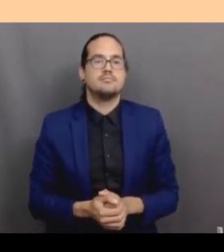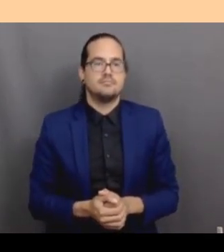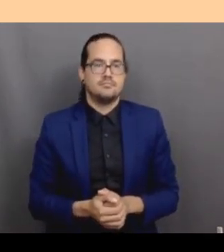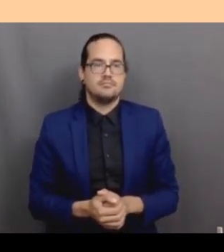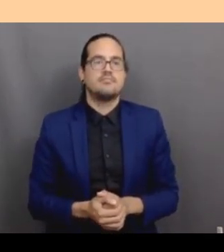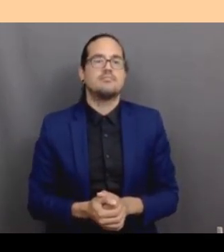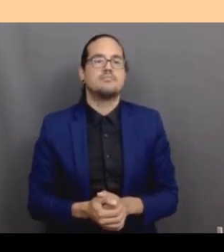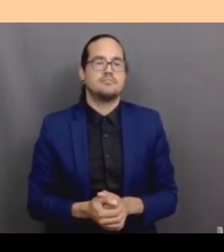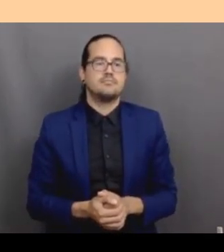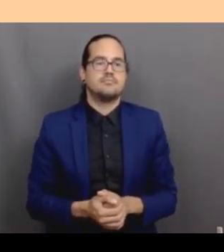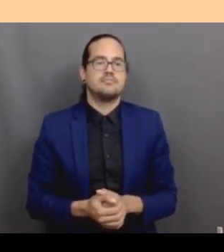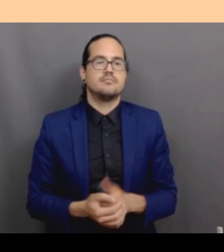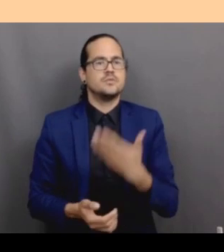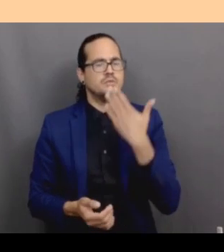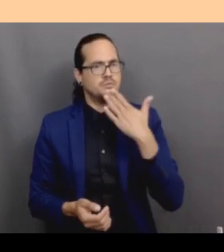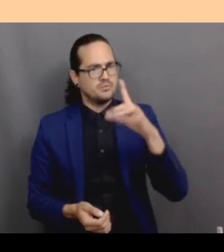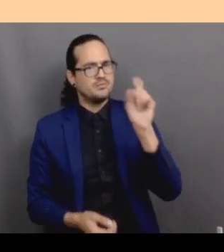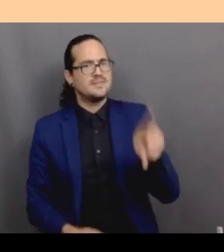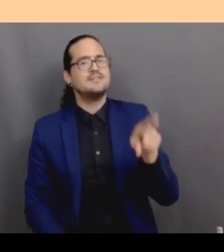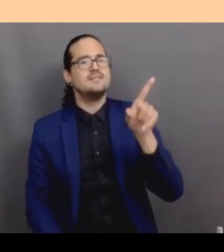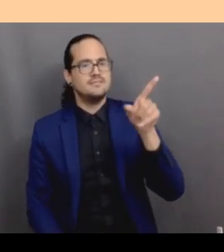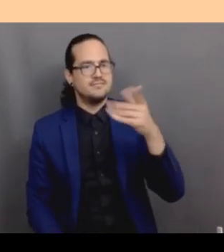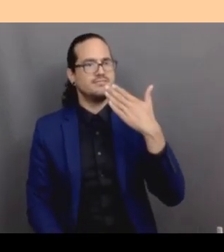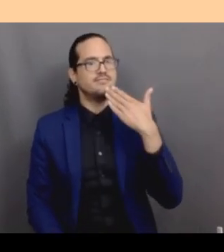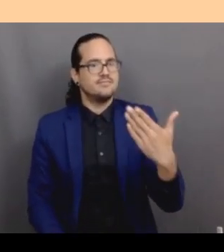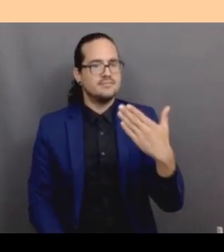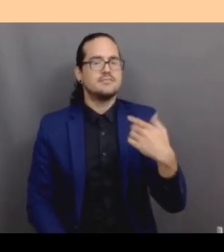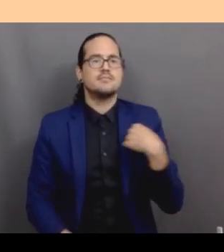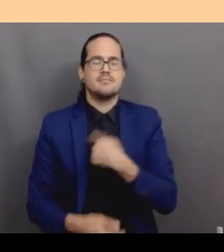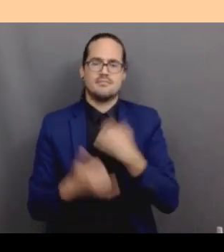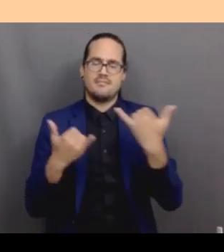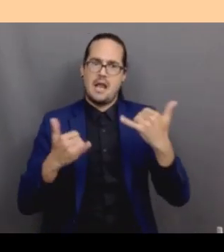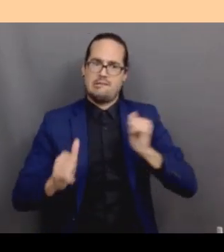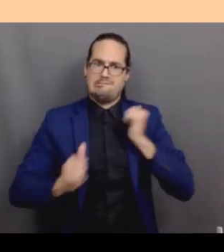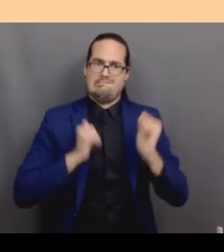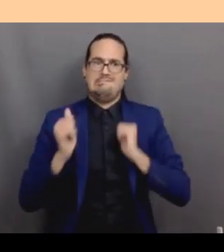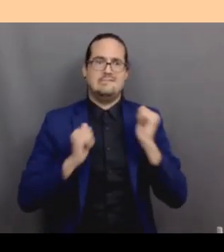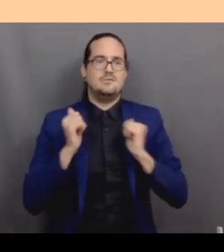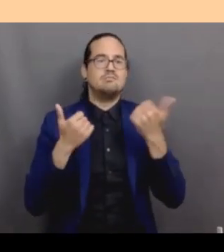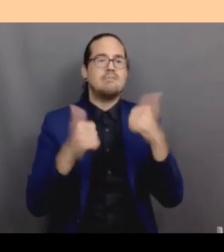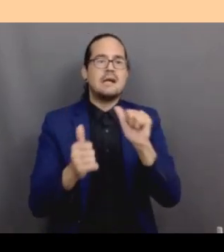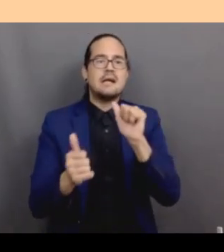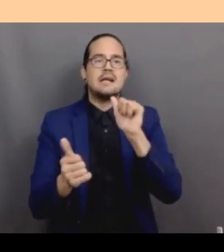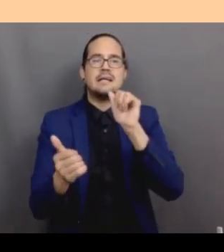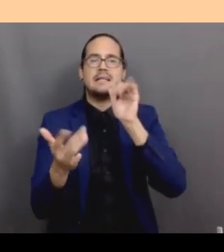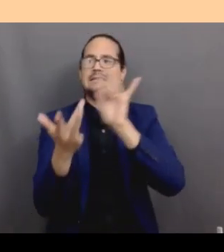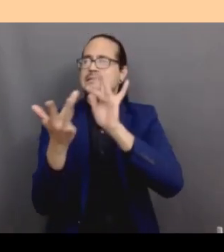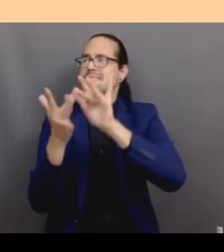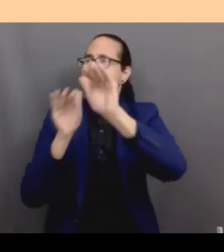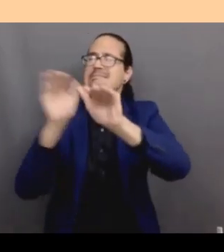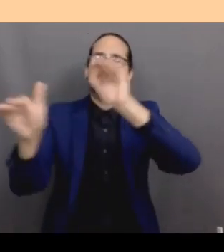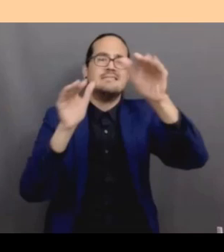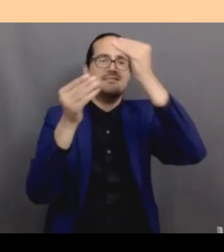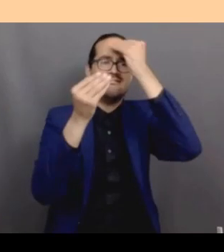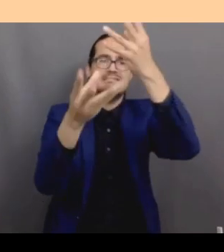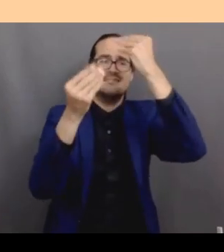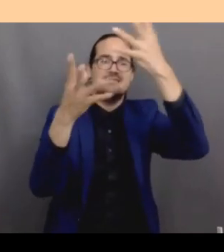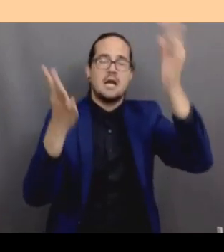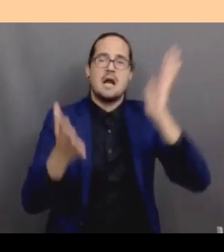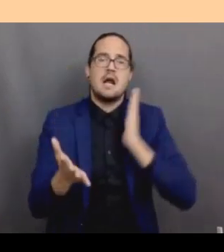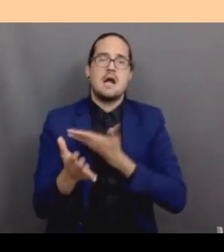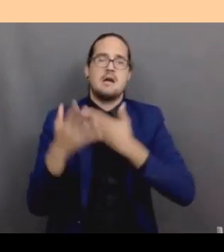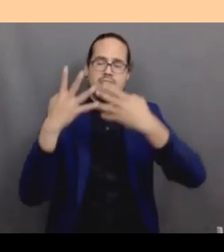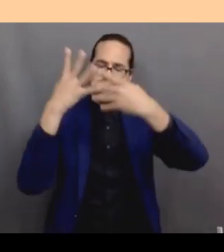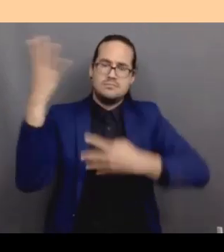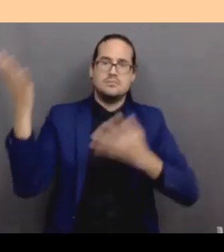really trying to be proactive in terms of getting information out about all of our services. One thing that we have done is